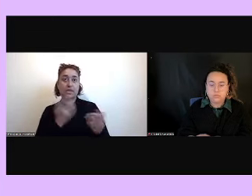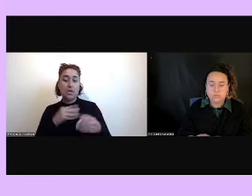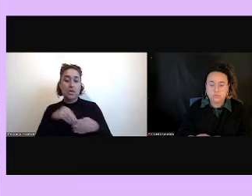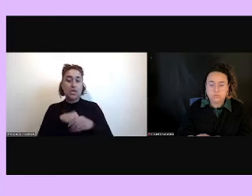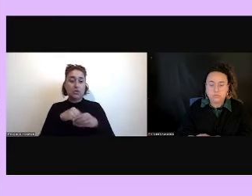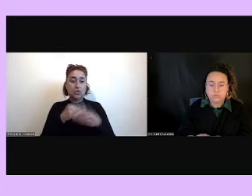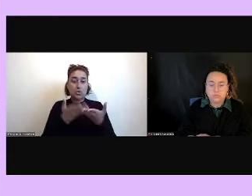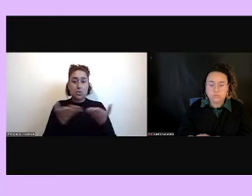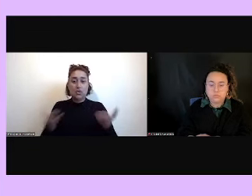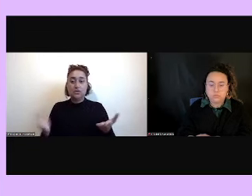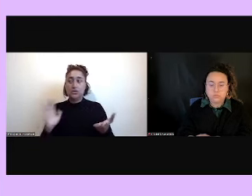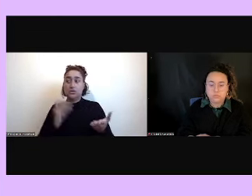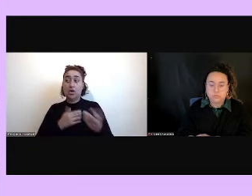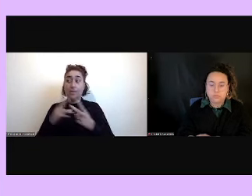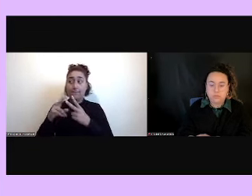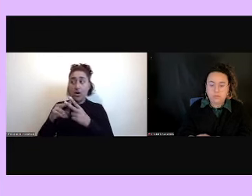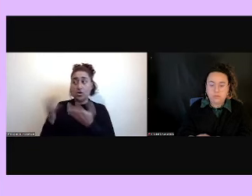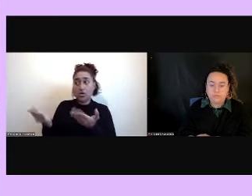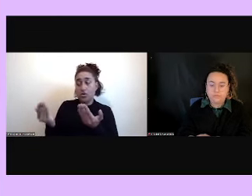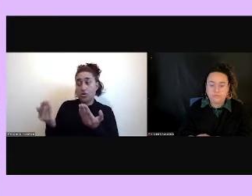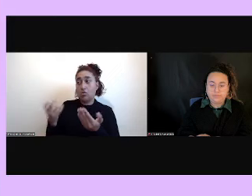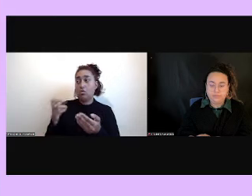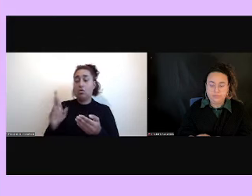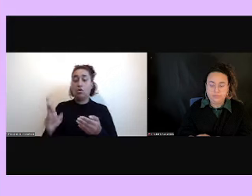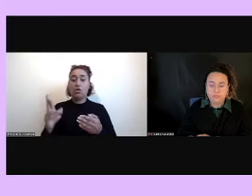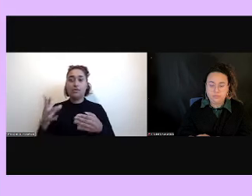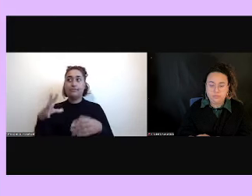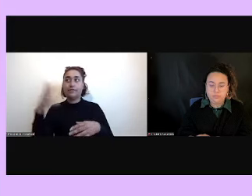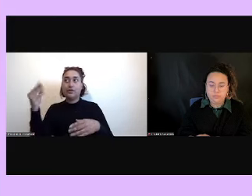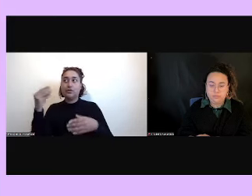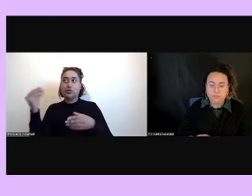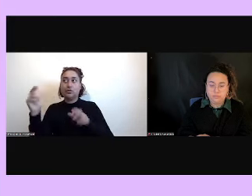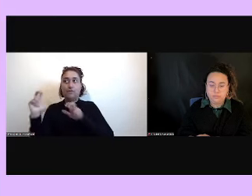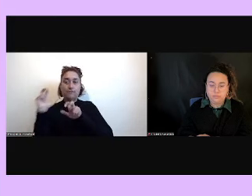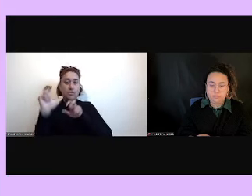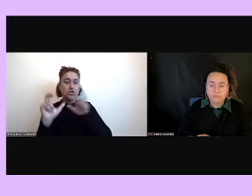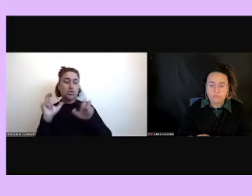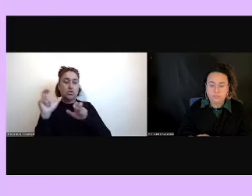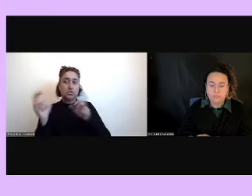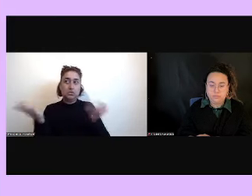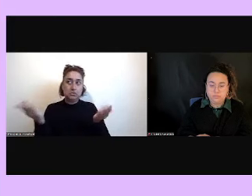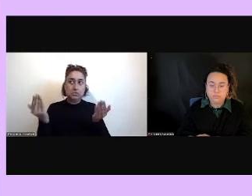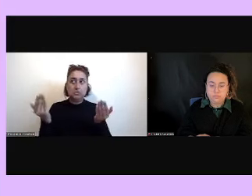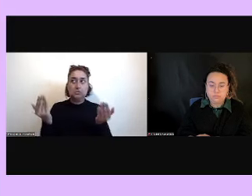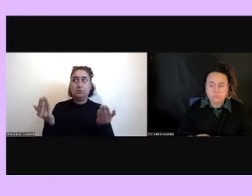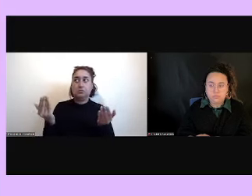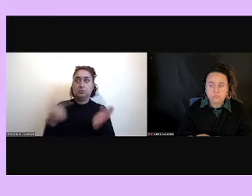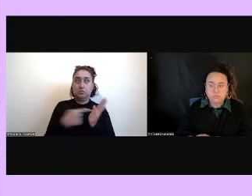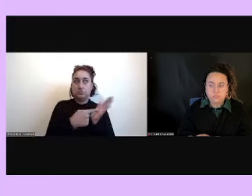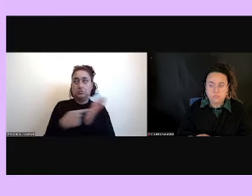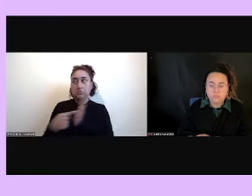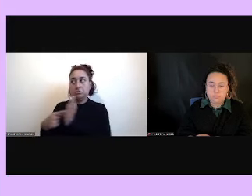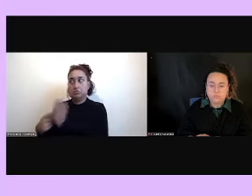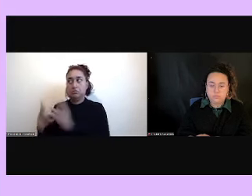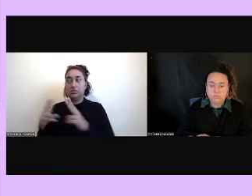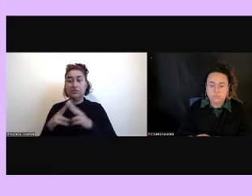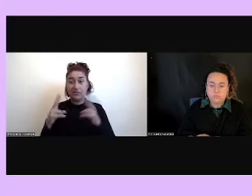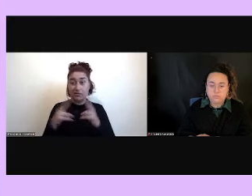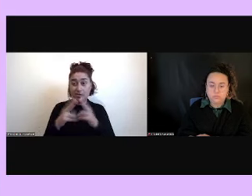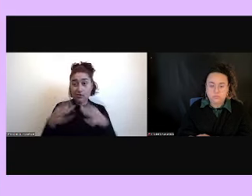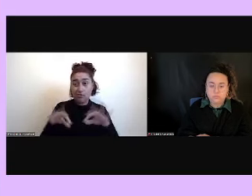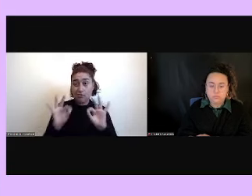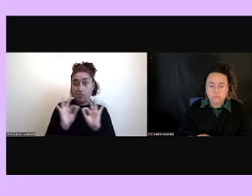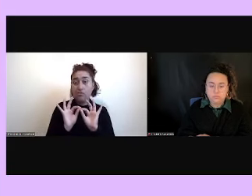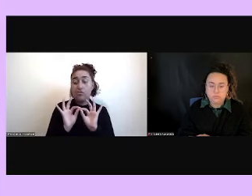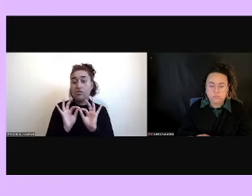our partner resources, or external funders that this really is very, very important. And